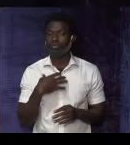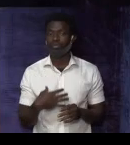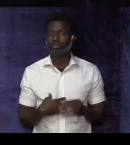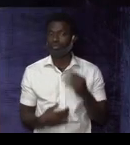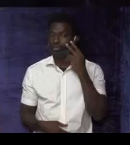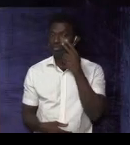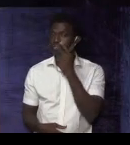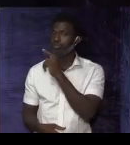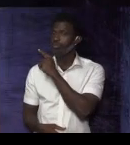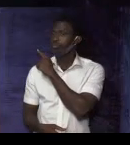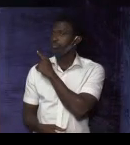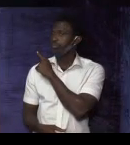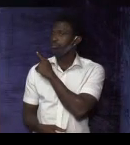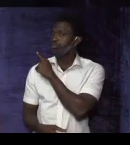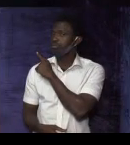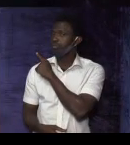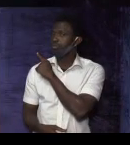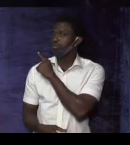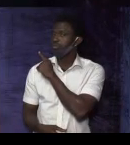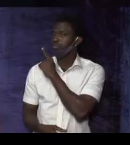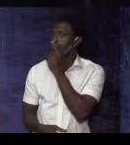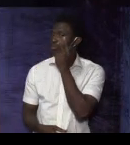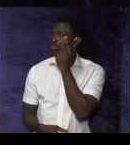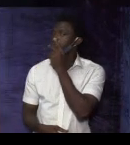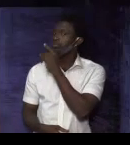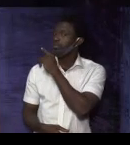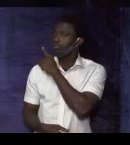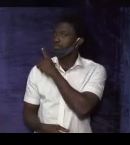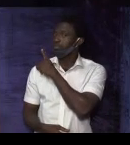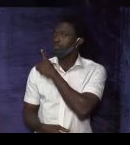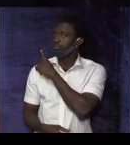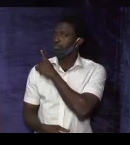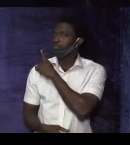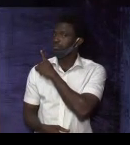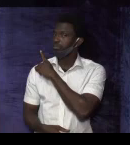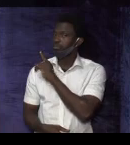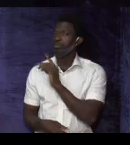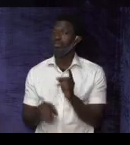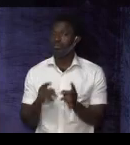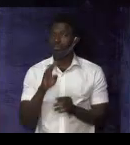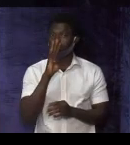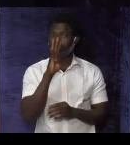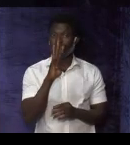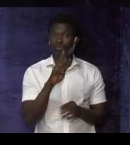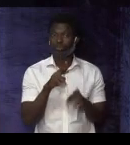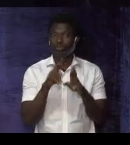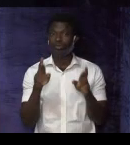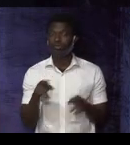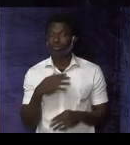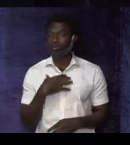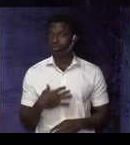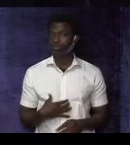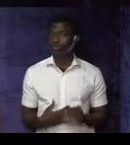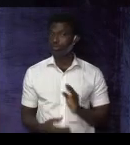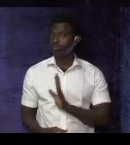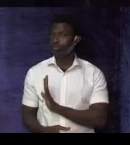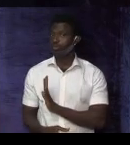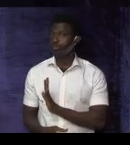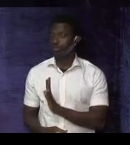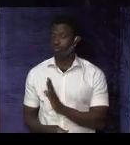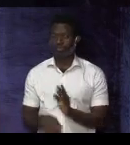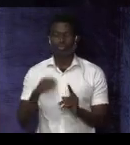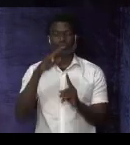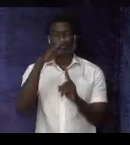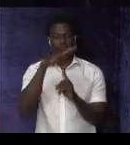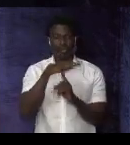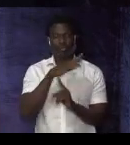So 1, 2, 3, 4, something like this. Now,